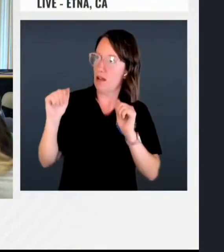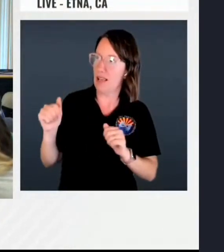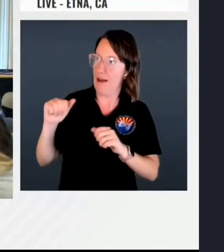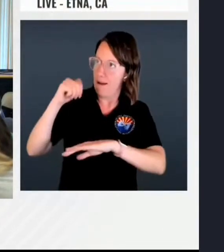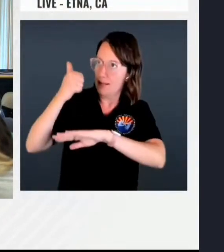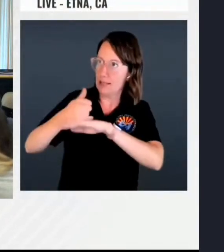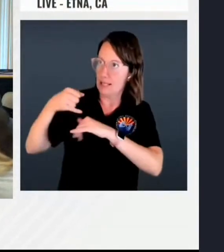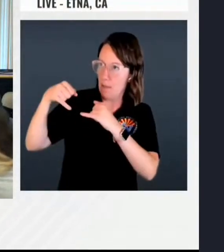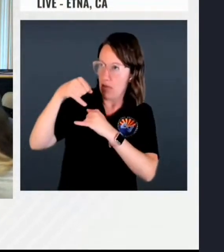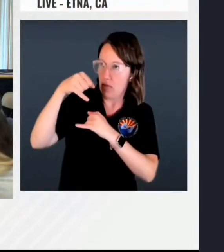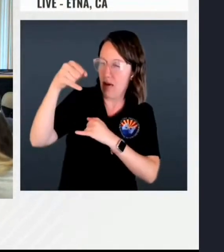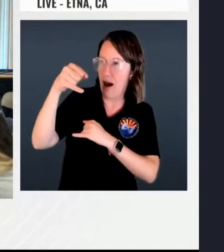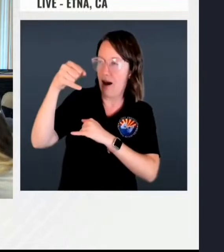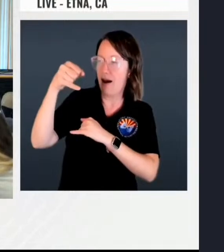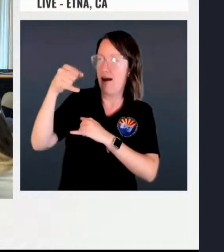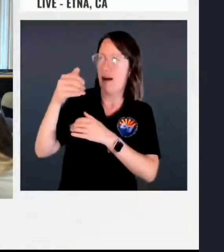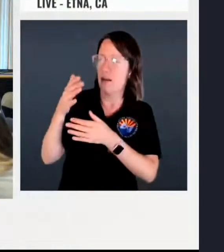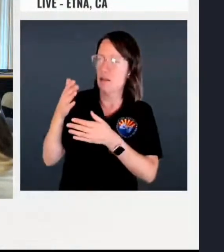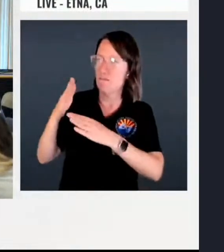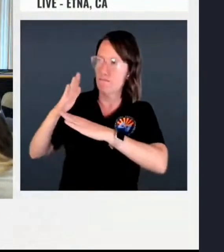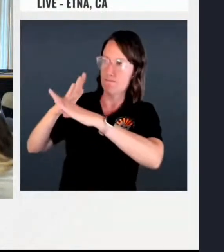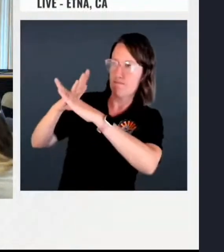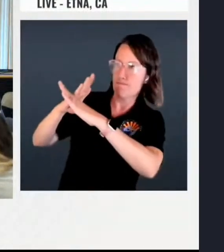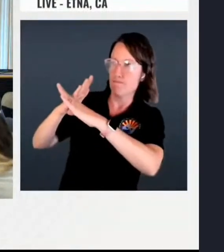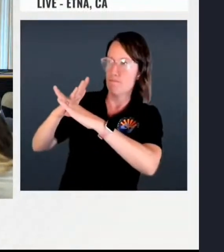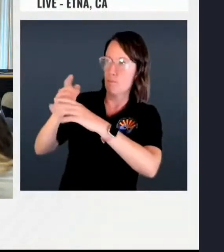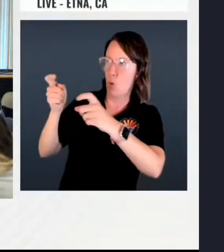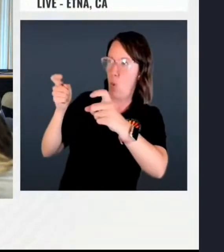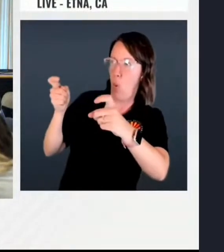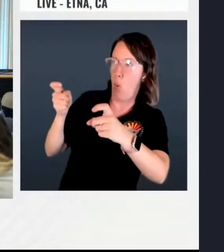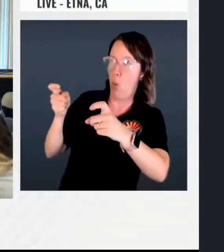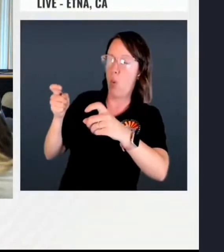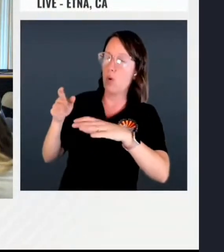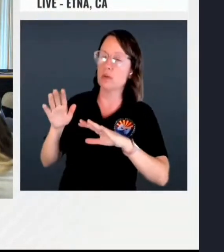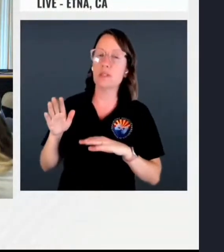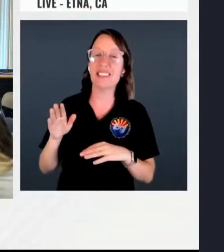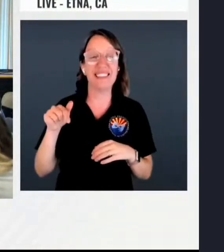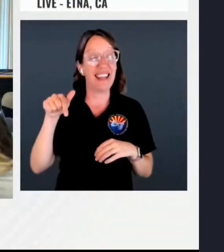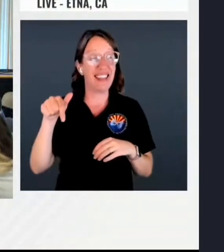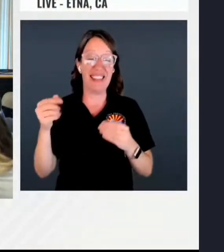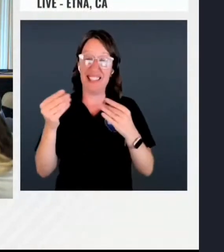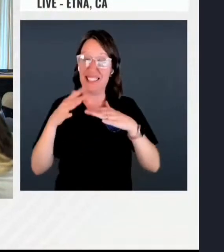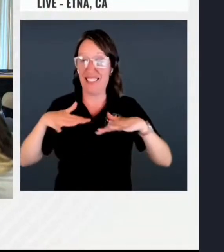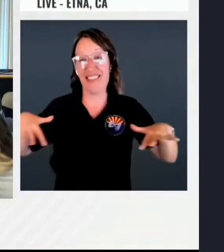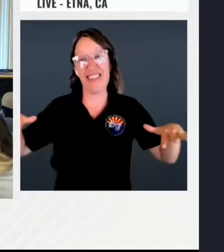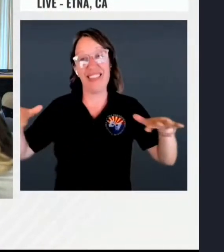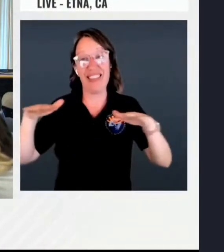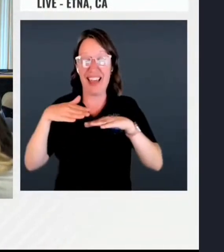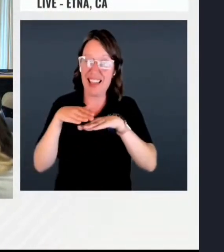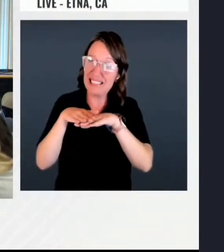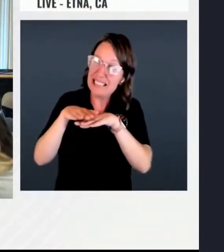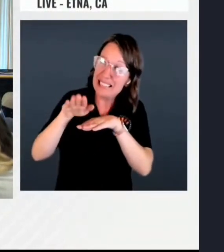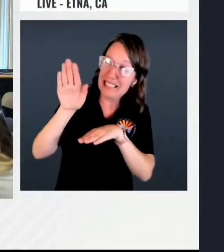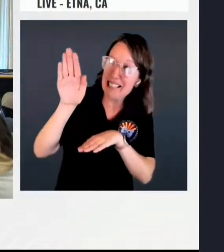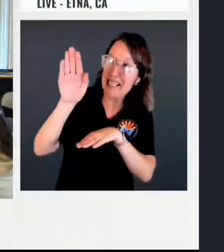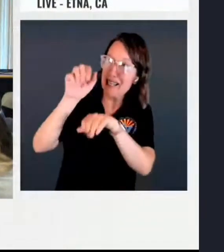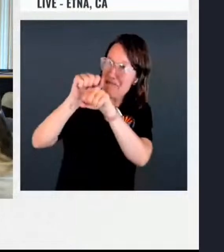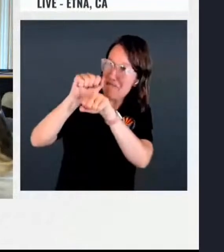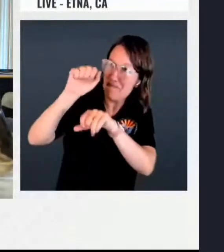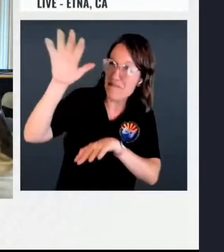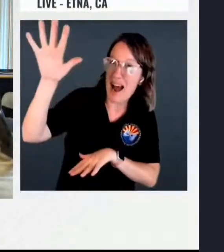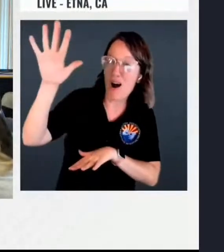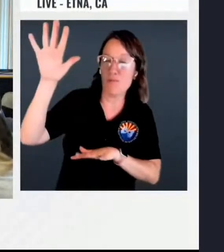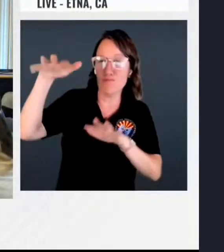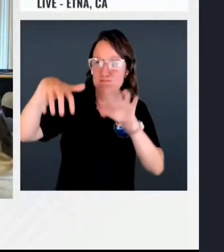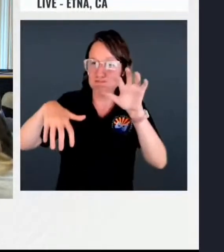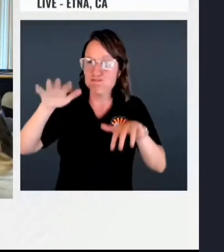in a thick, steep terrain like this, we want to make sure that we have every opportunity to make sure that we have the best